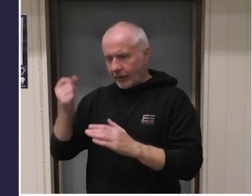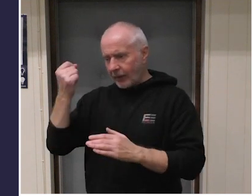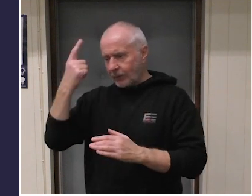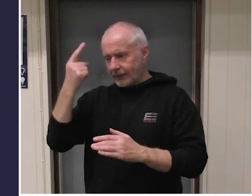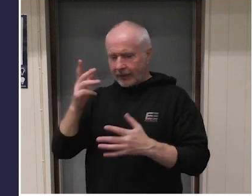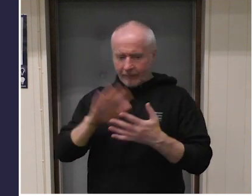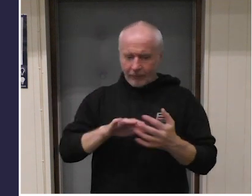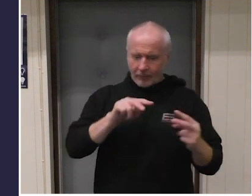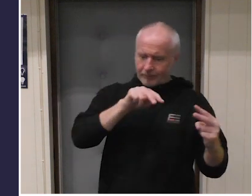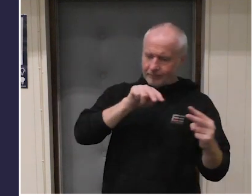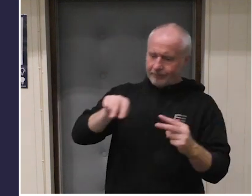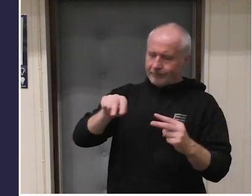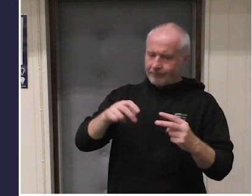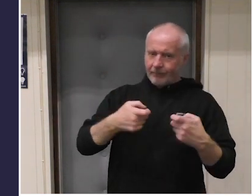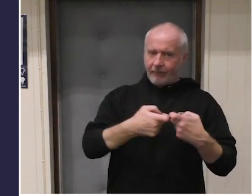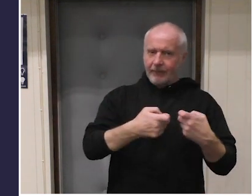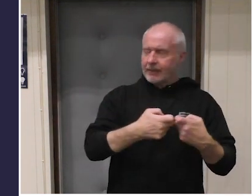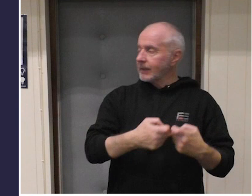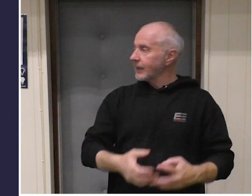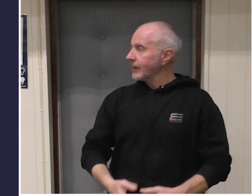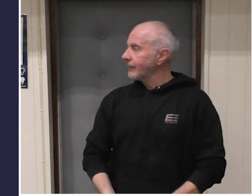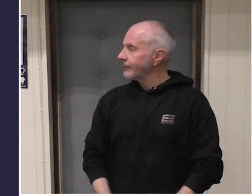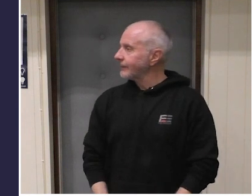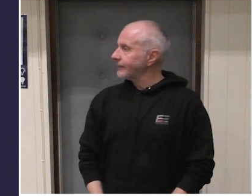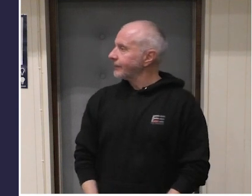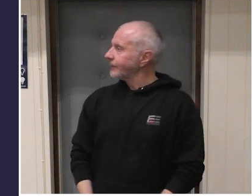physics. Okay? And so